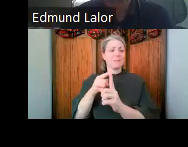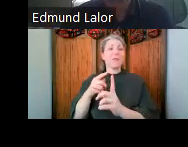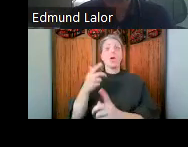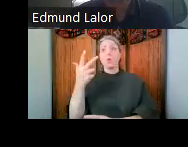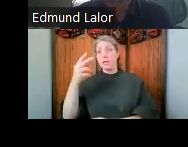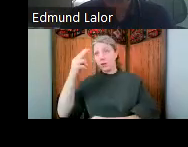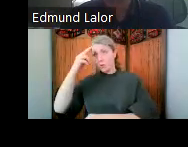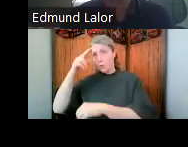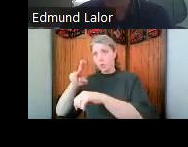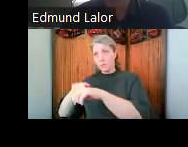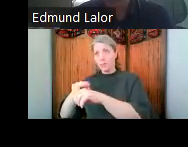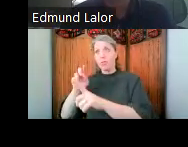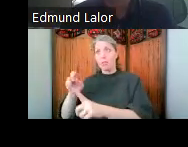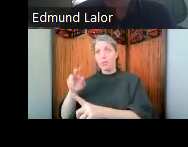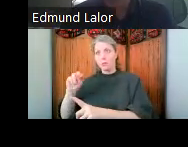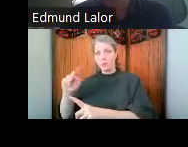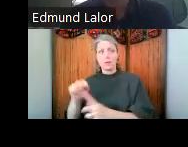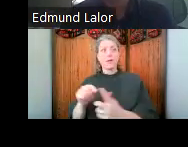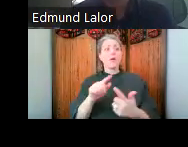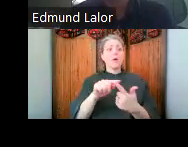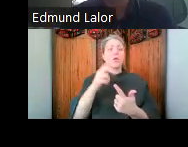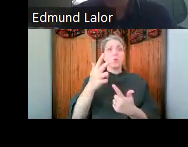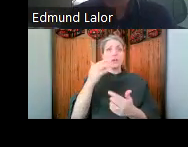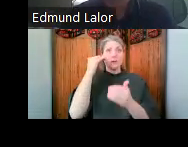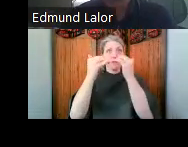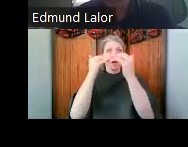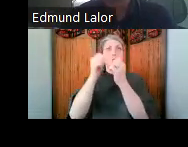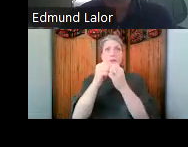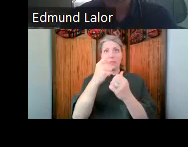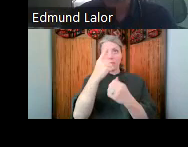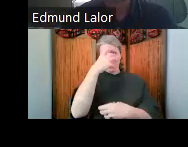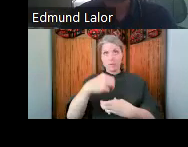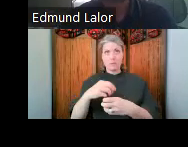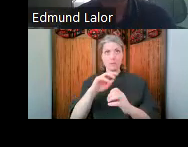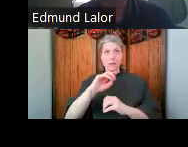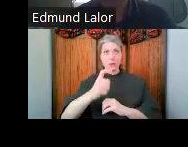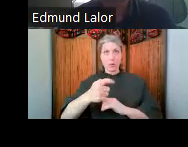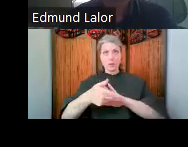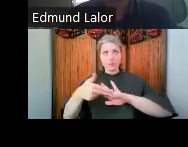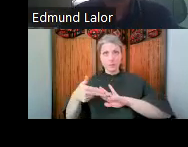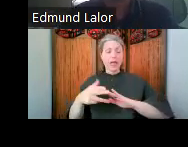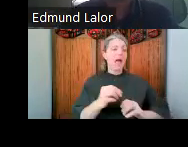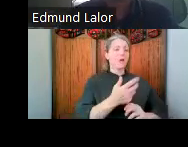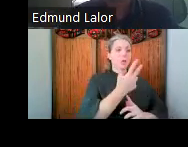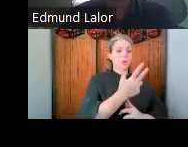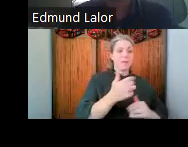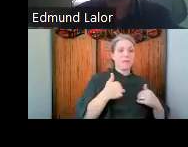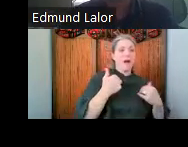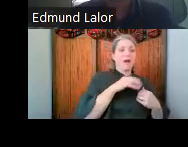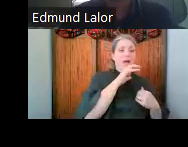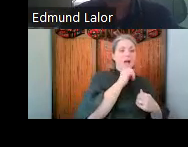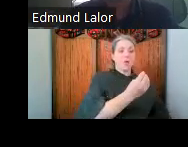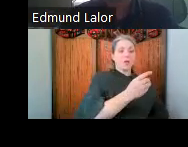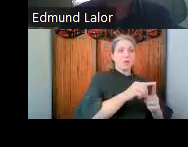with the diagnosis of autism, and 3 autistic adolescents aged between 14 and 17. Once again, they